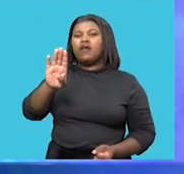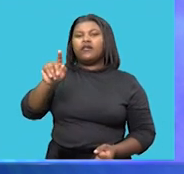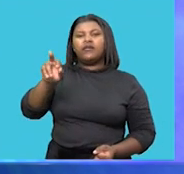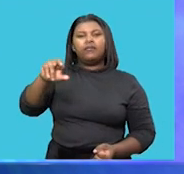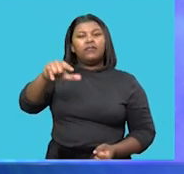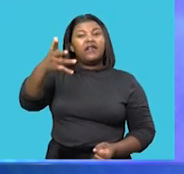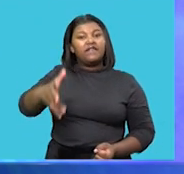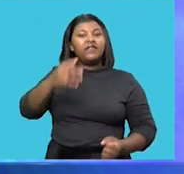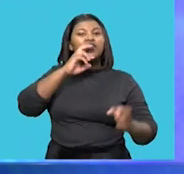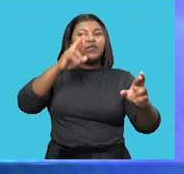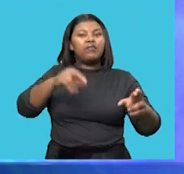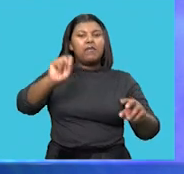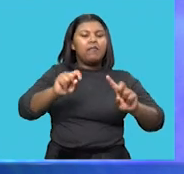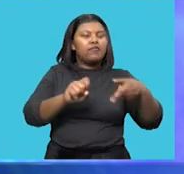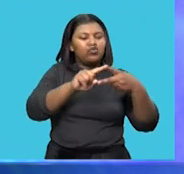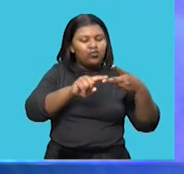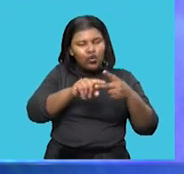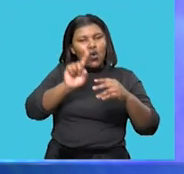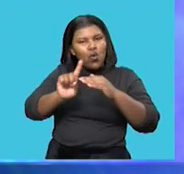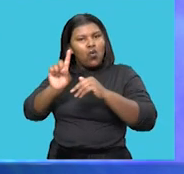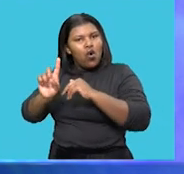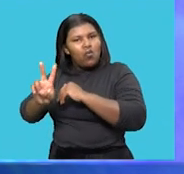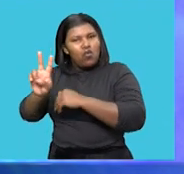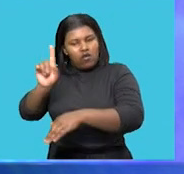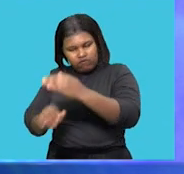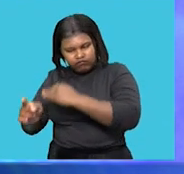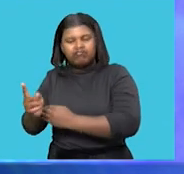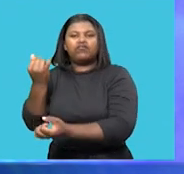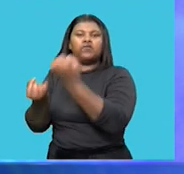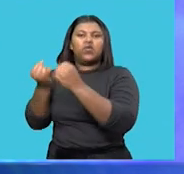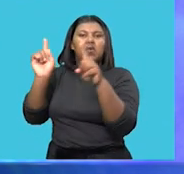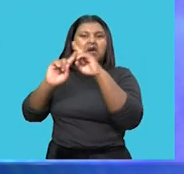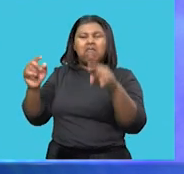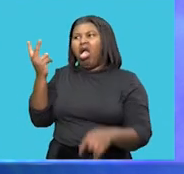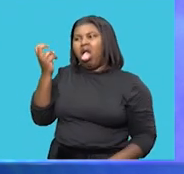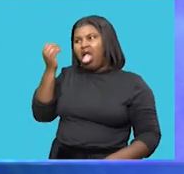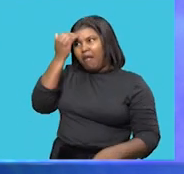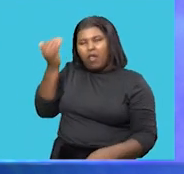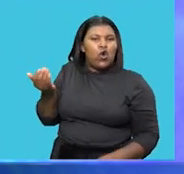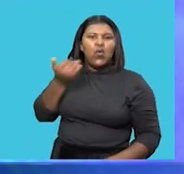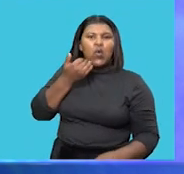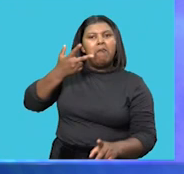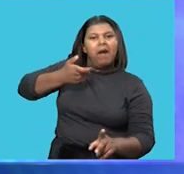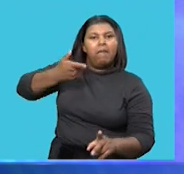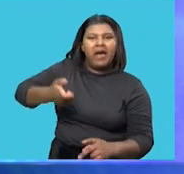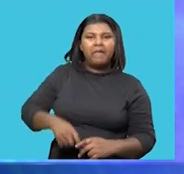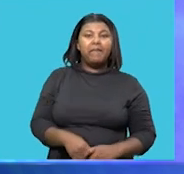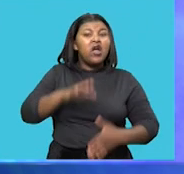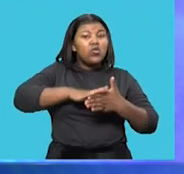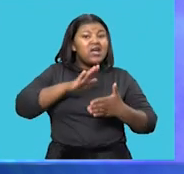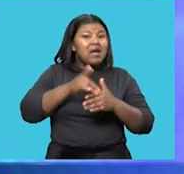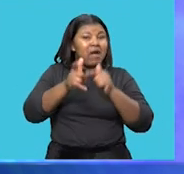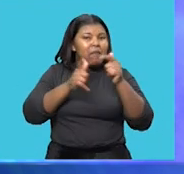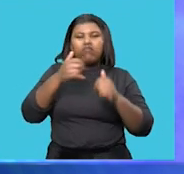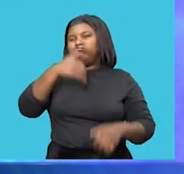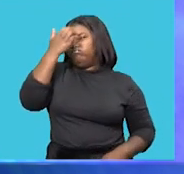that the deceased were walking towards the court when they were approached by unknown men who opened fire on them. Now, the motive of the shooting is sketchy at